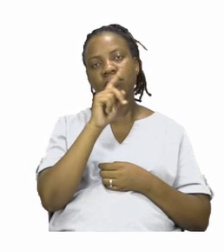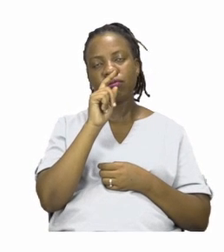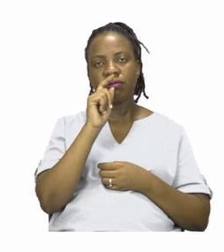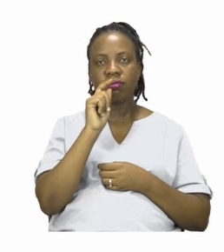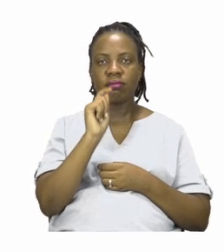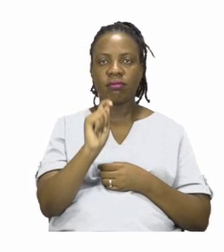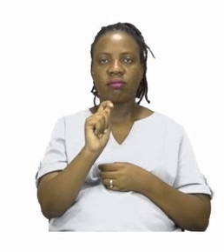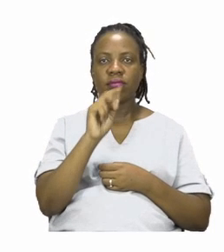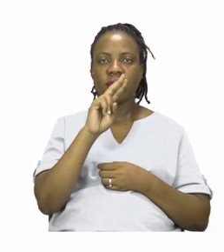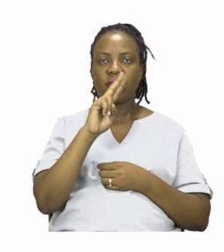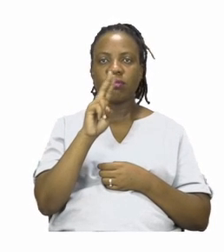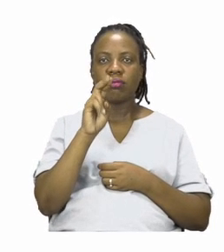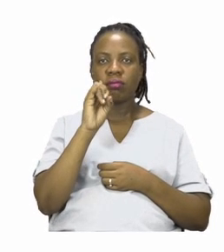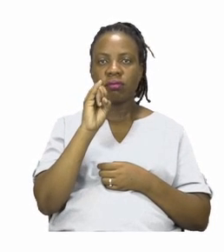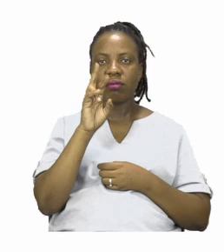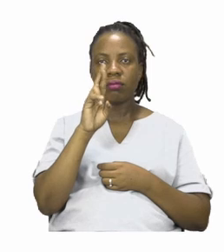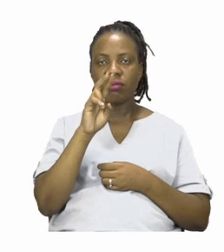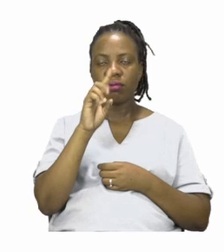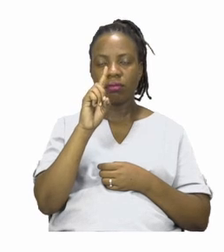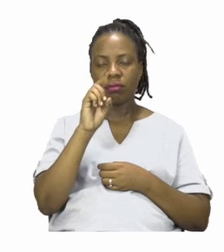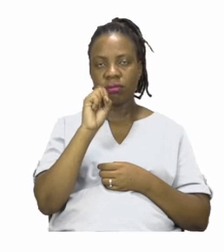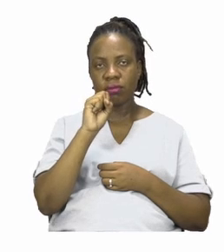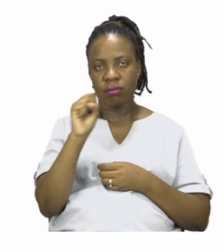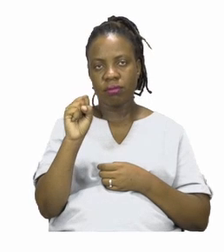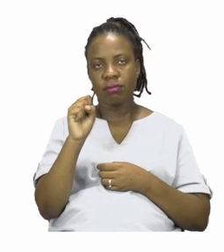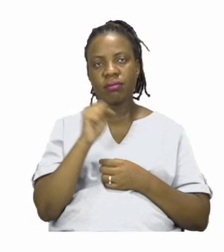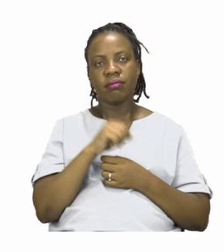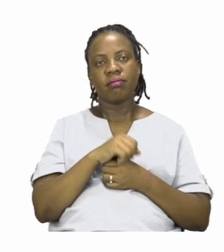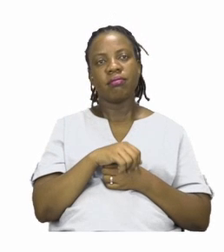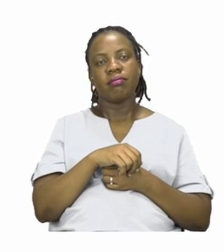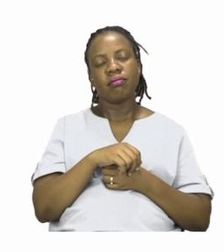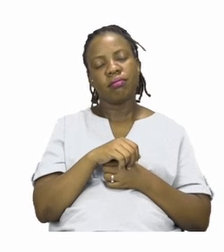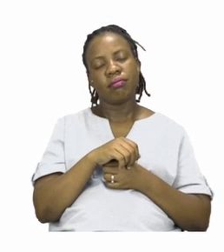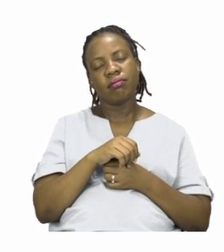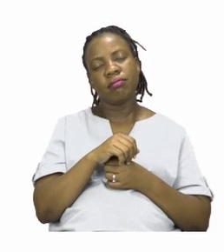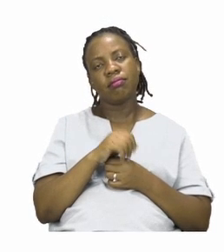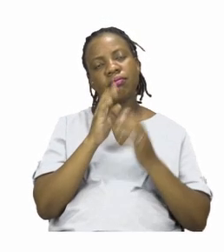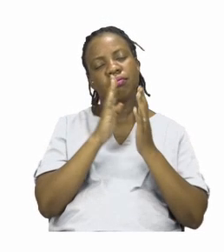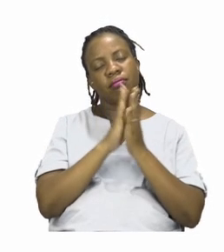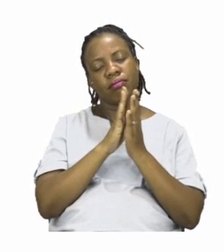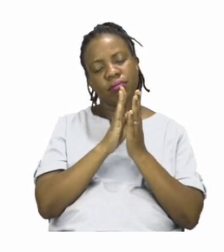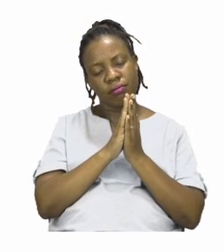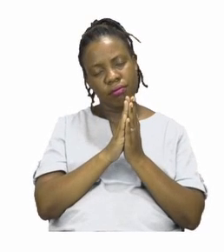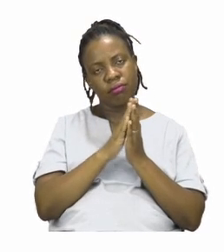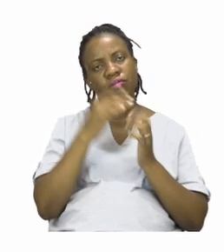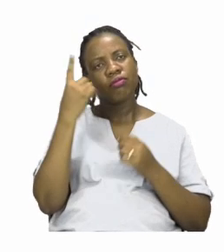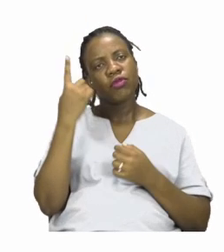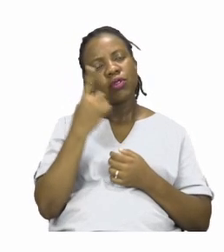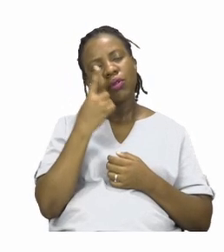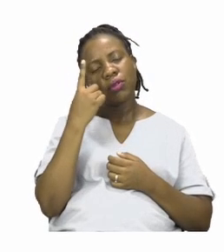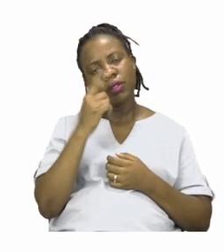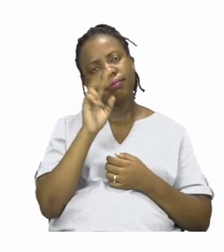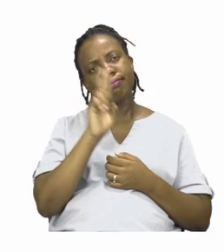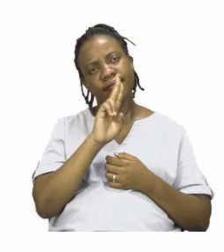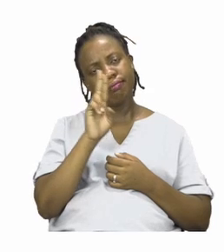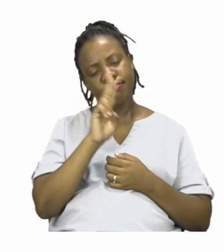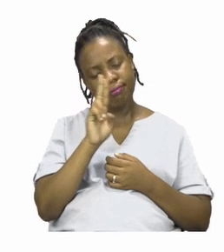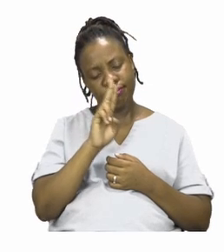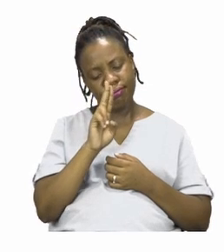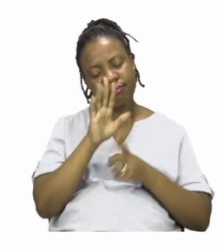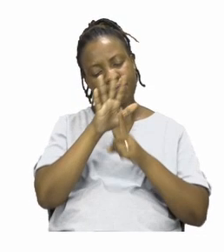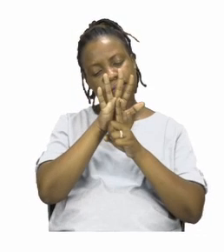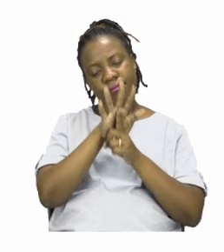4, 2/3. Remember, you have to shade each shape according